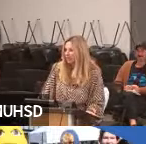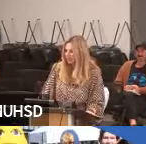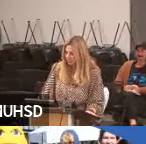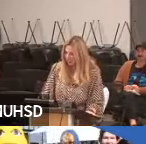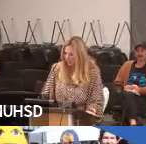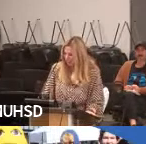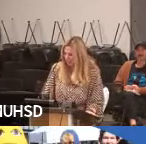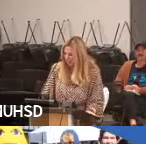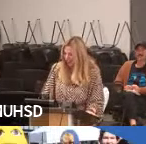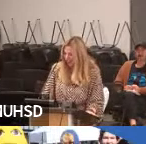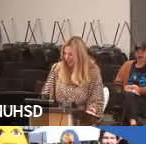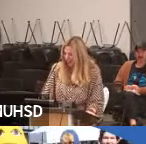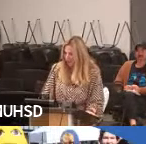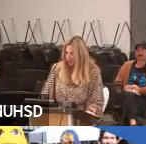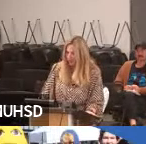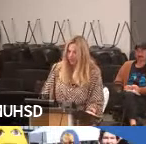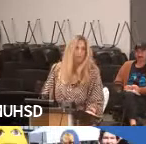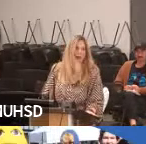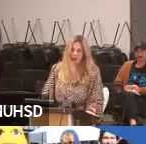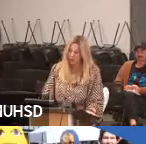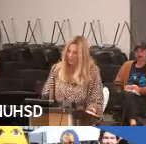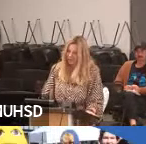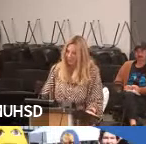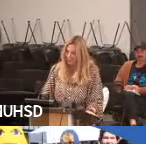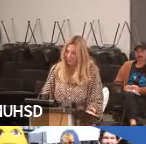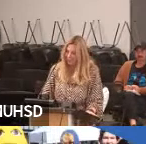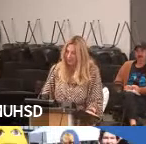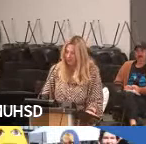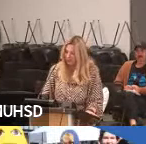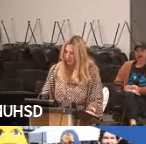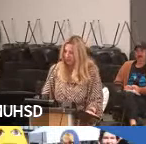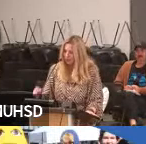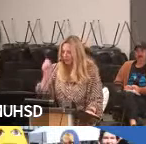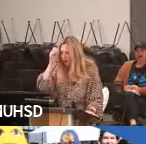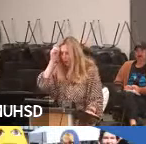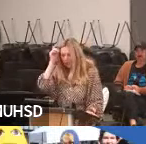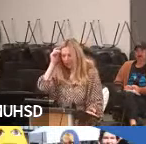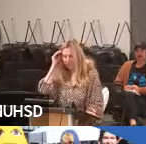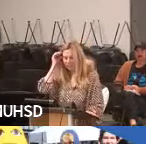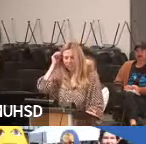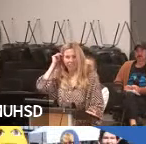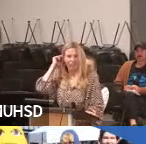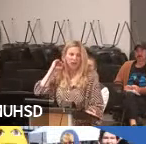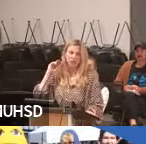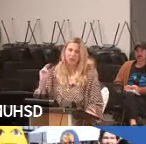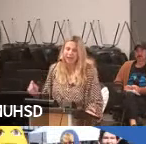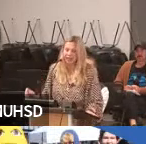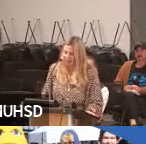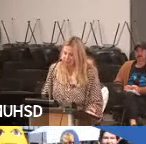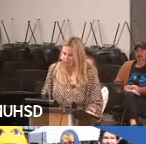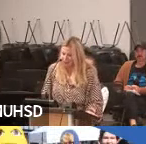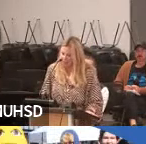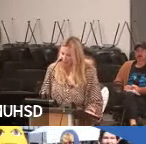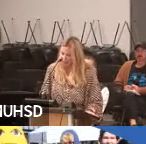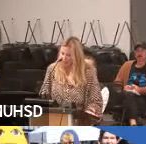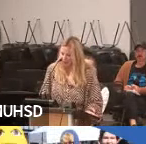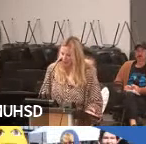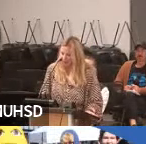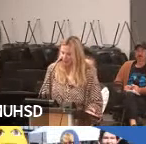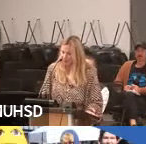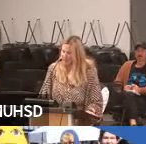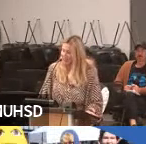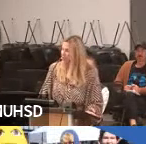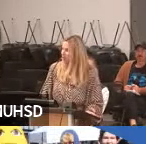orientation and our 2-day spring orientation. Our orientations are thematic experiences designed